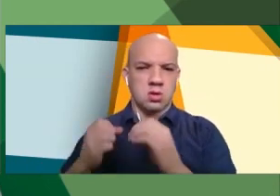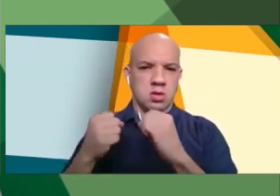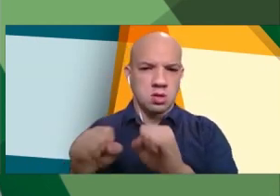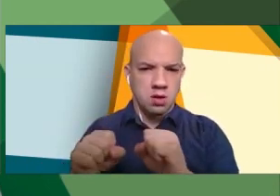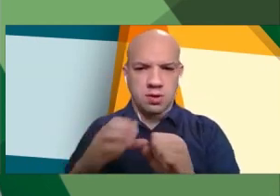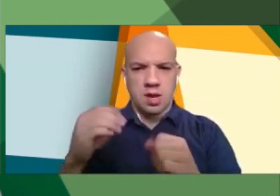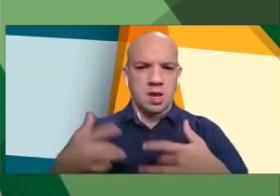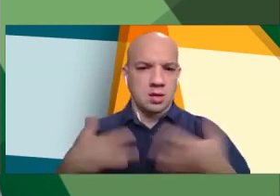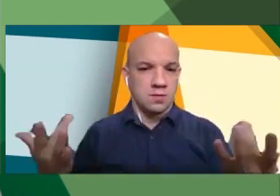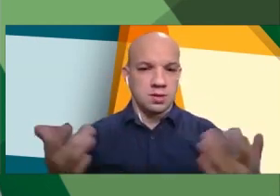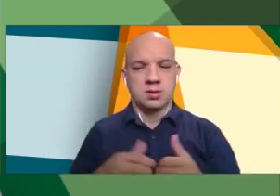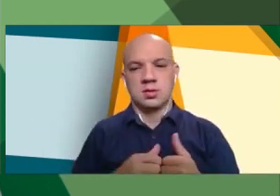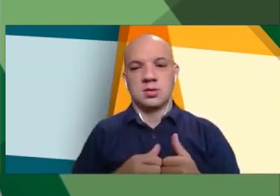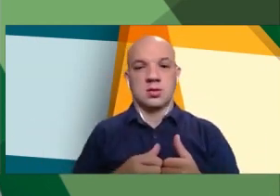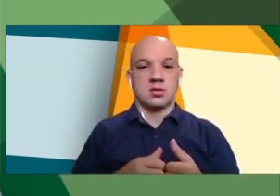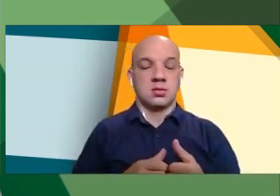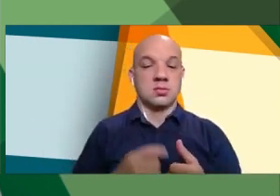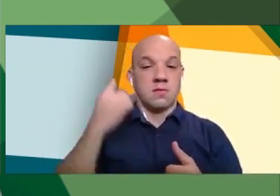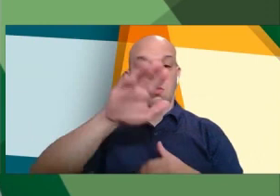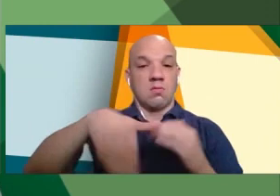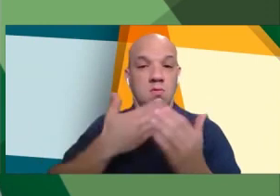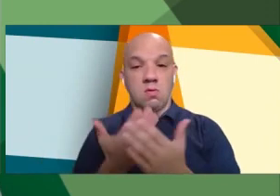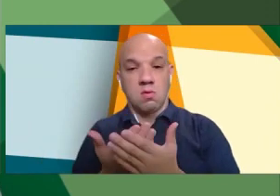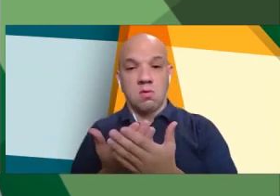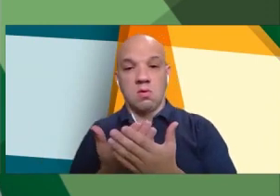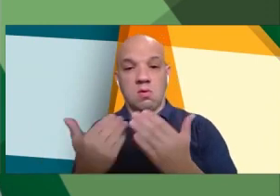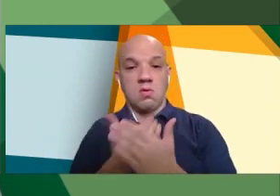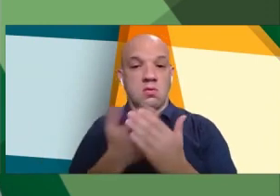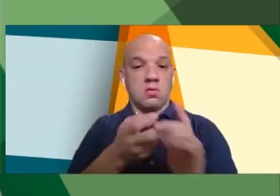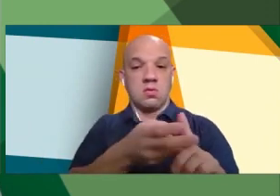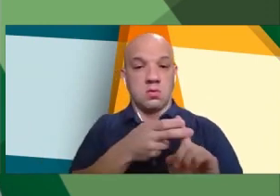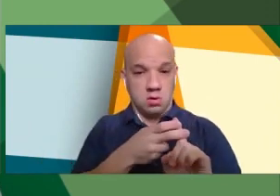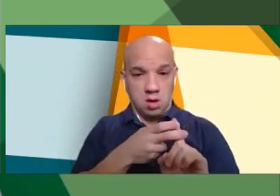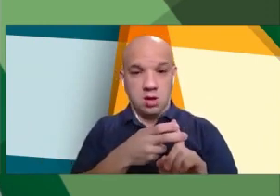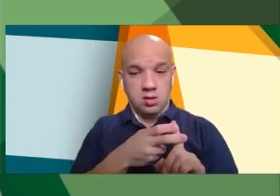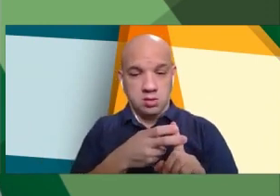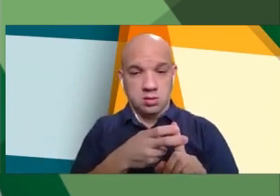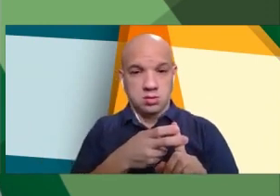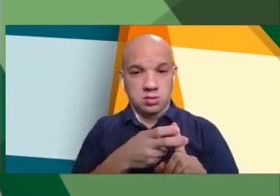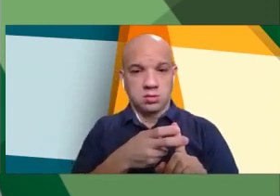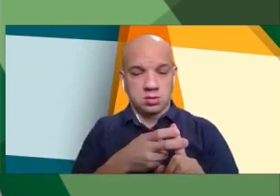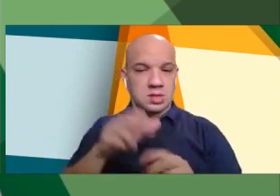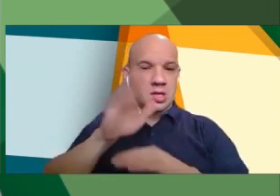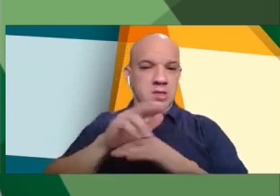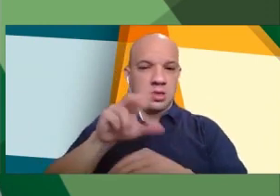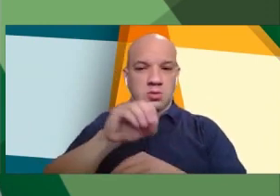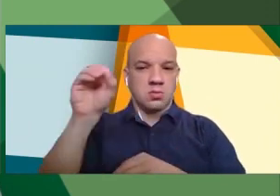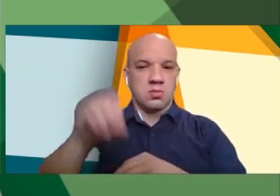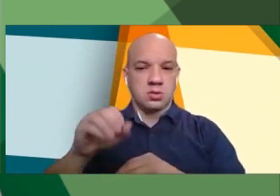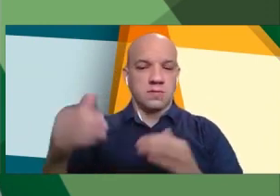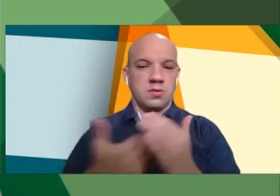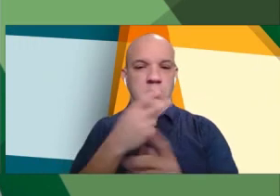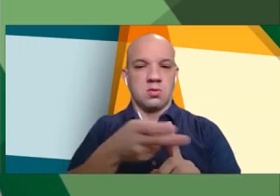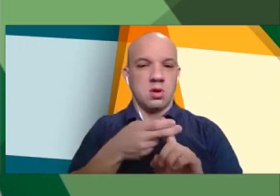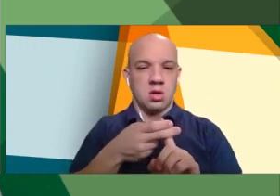activities. And for all new hires, at least 30% of all new